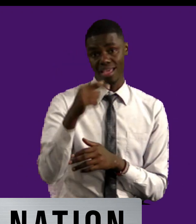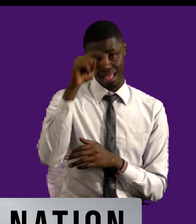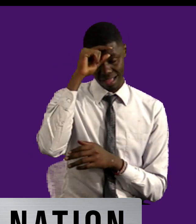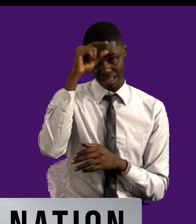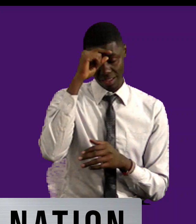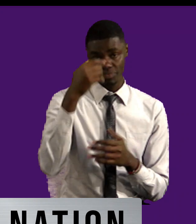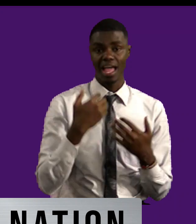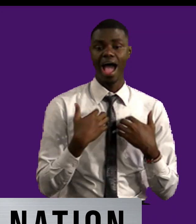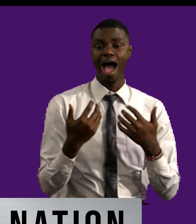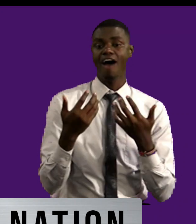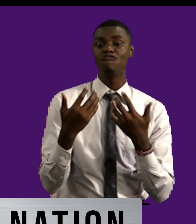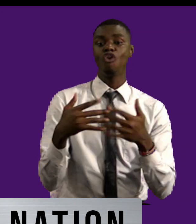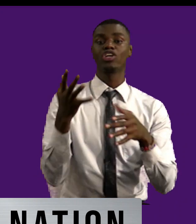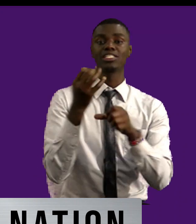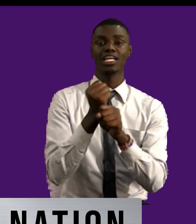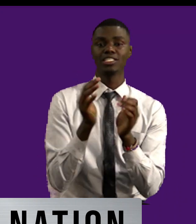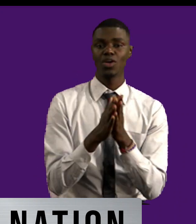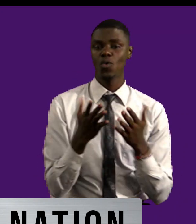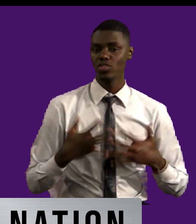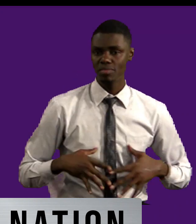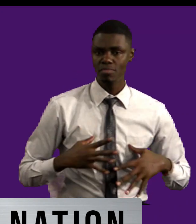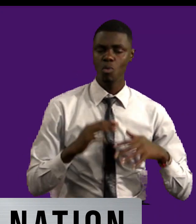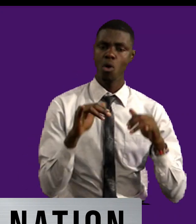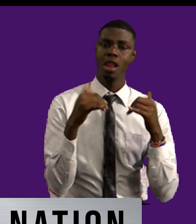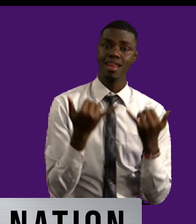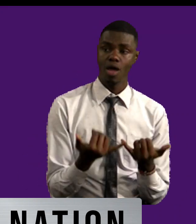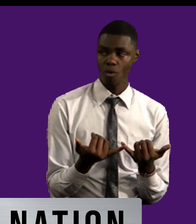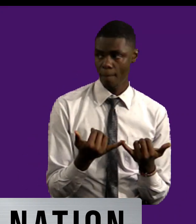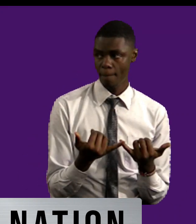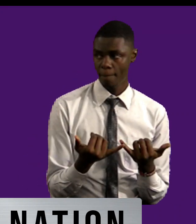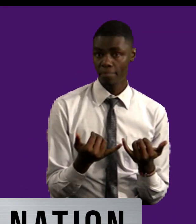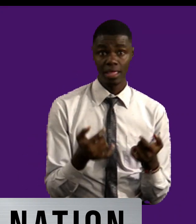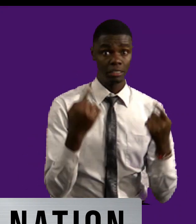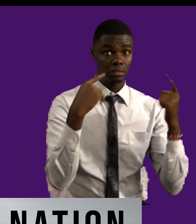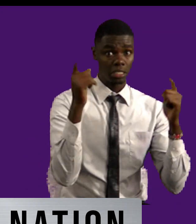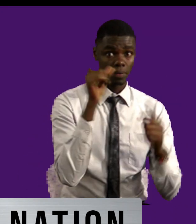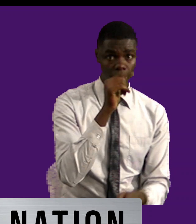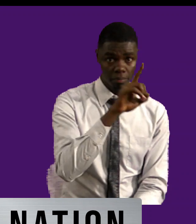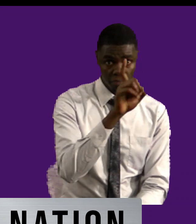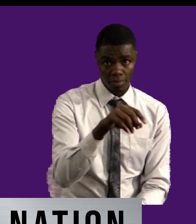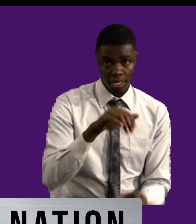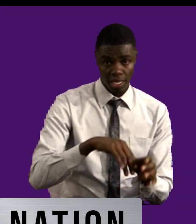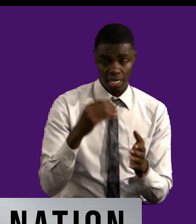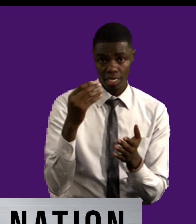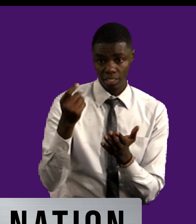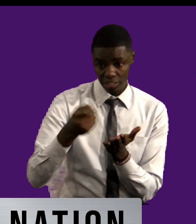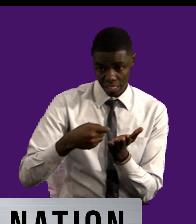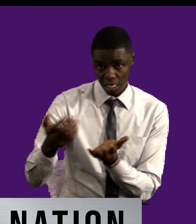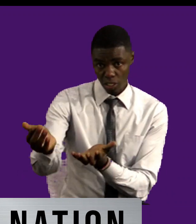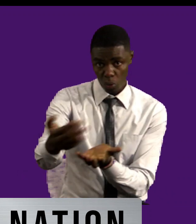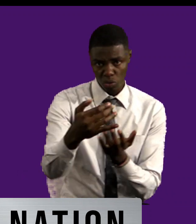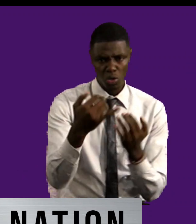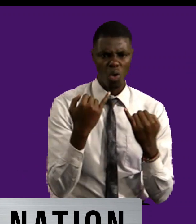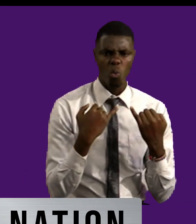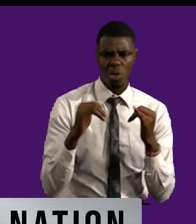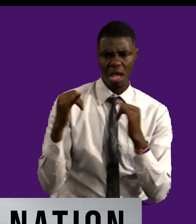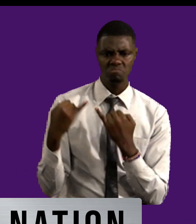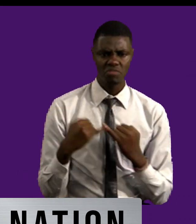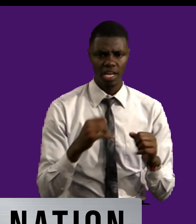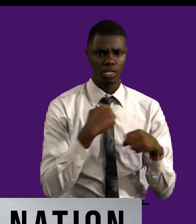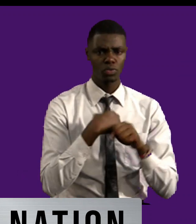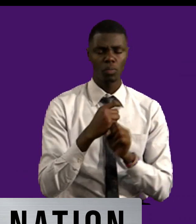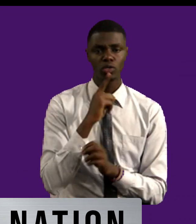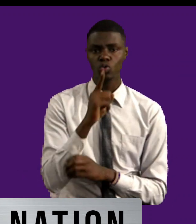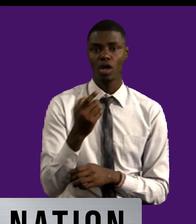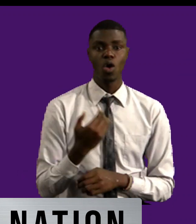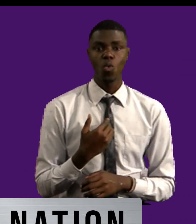lost grip to the people. And now we Are you successful at all in your collection of signatures? We are trying our best to ensure